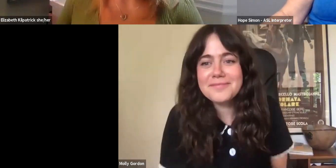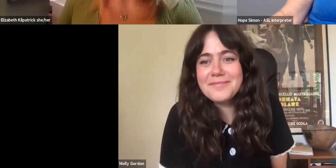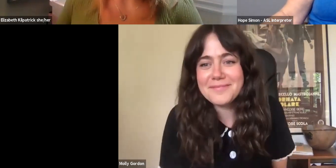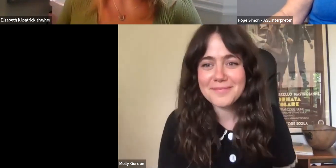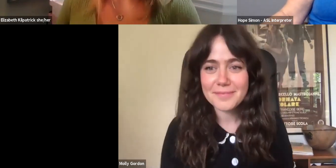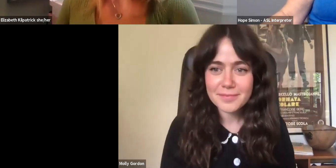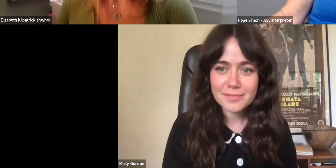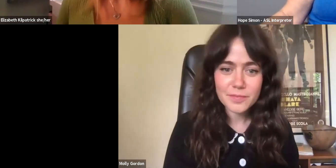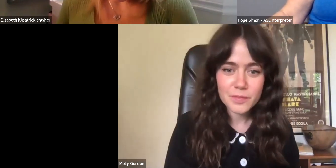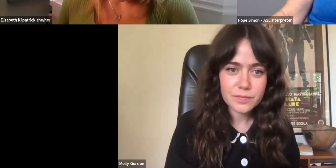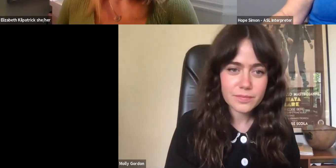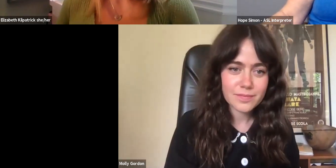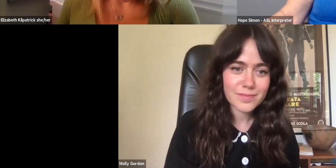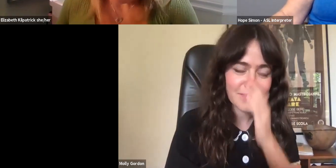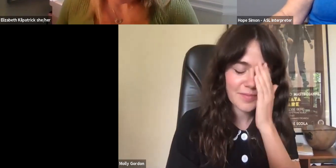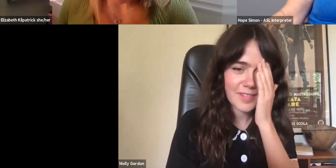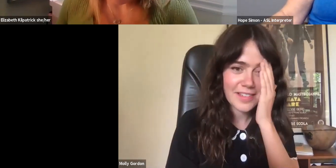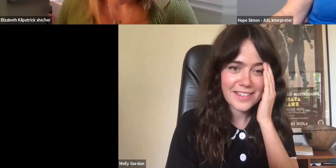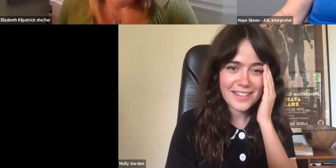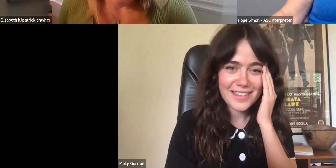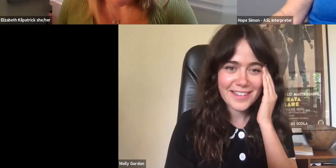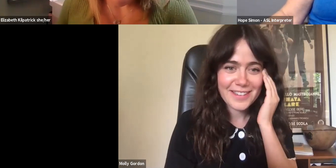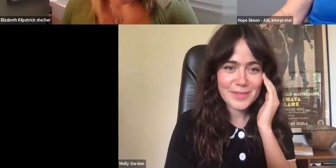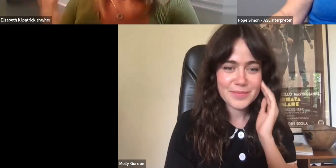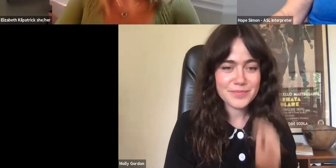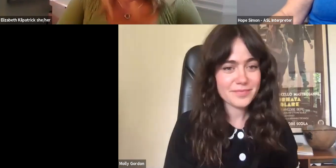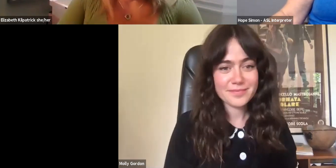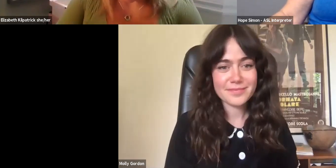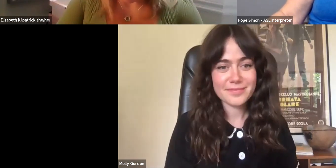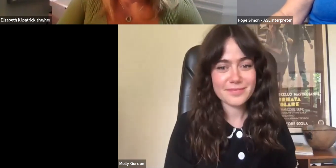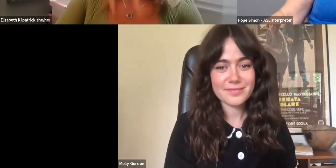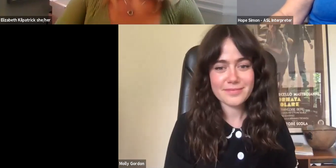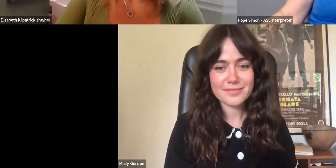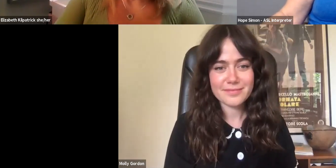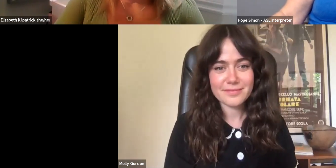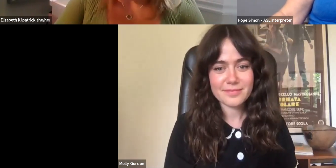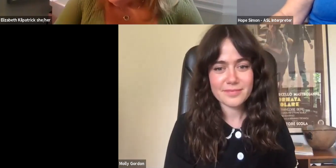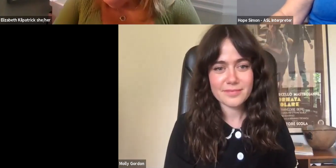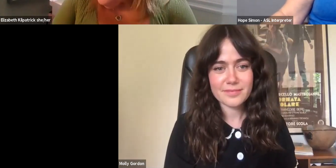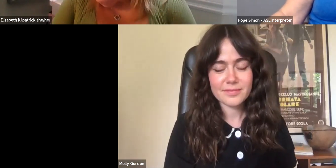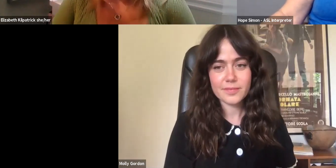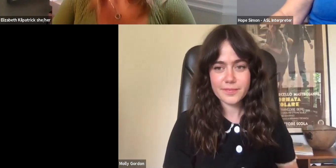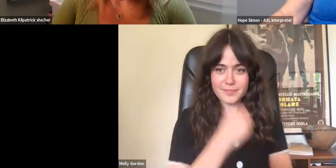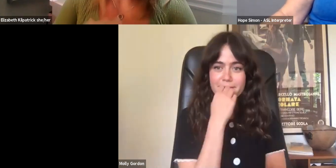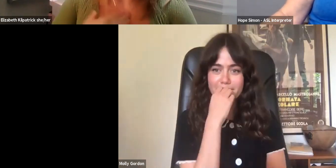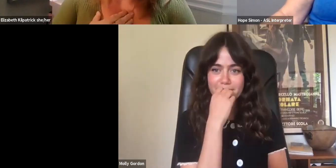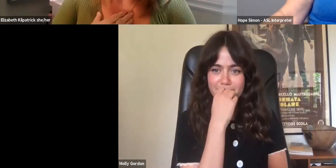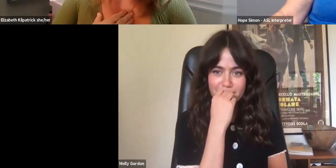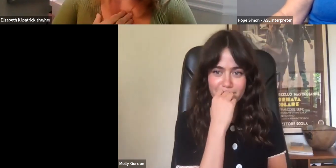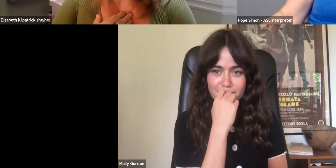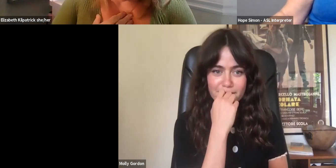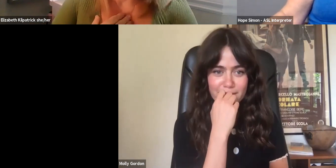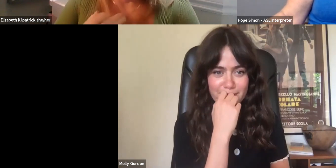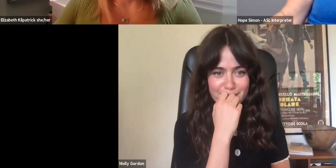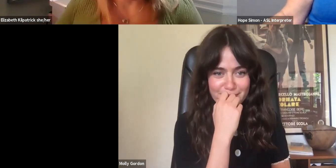So in our announcement, we didn't say that Molly was going to be joining us. So this is Molly Gordon, who is in the film and is amazing. And also